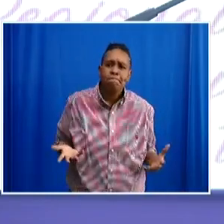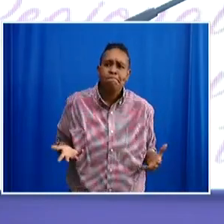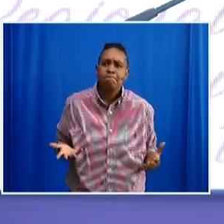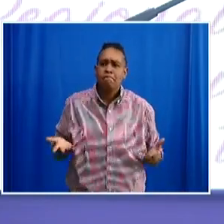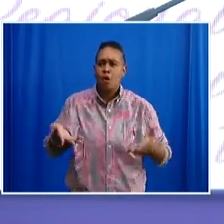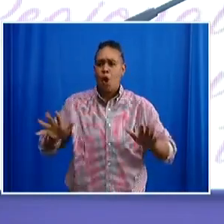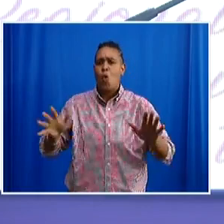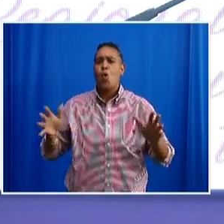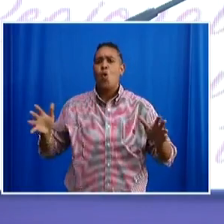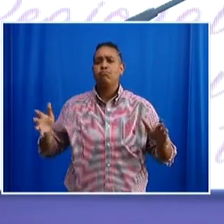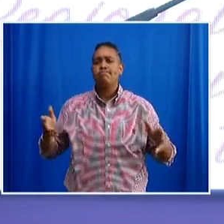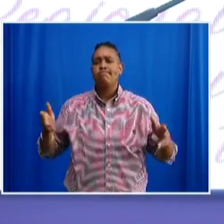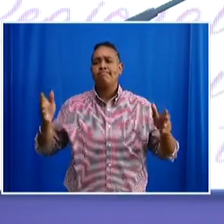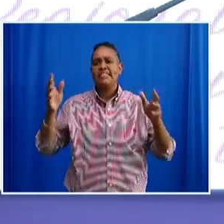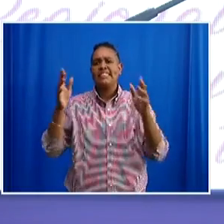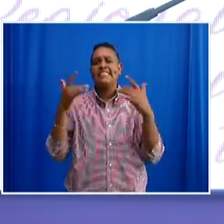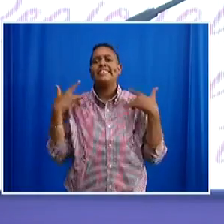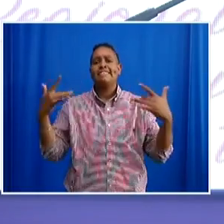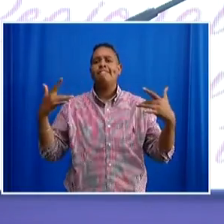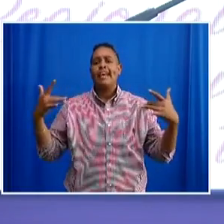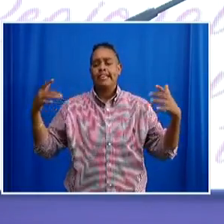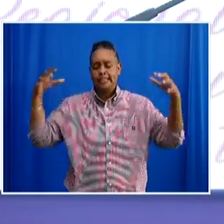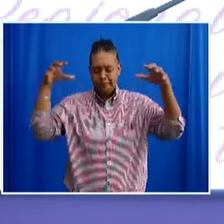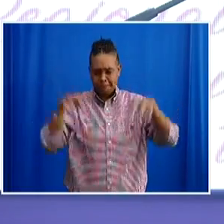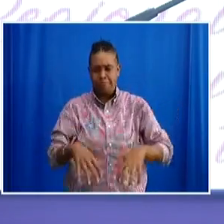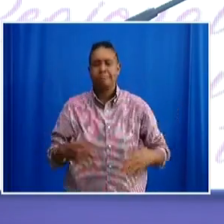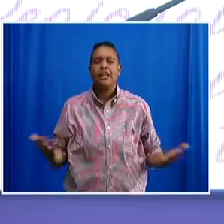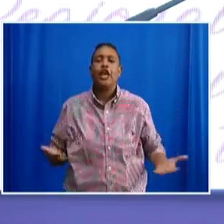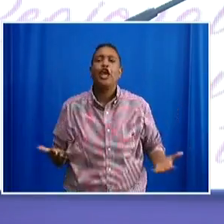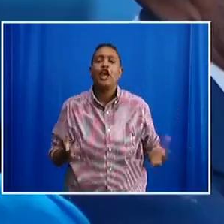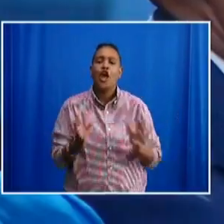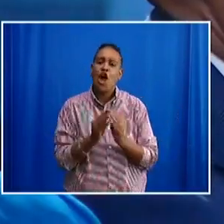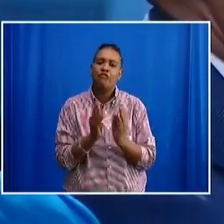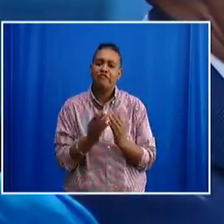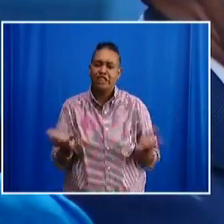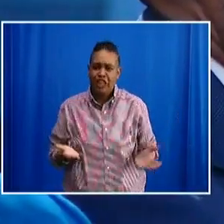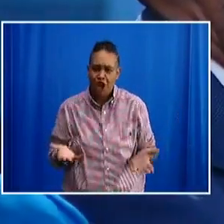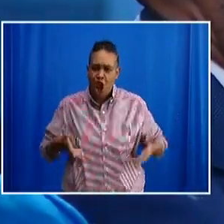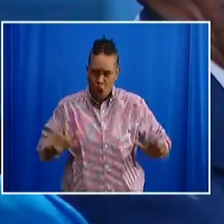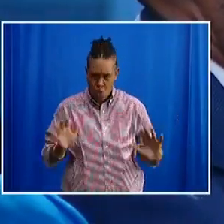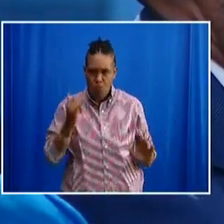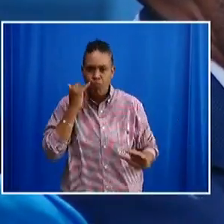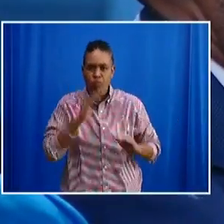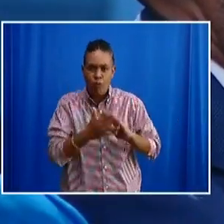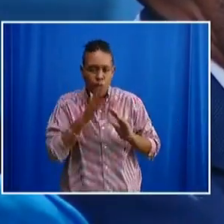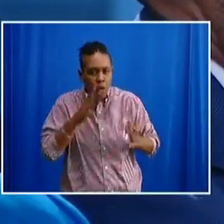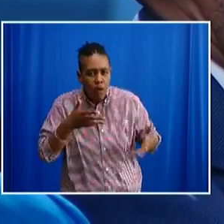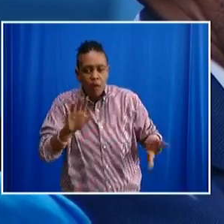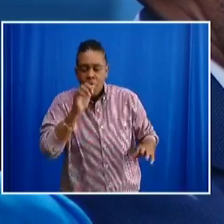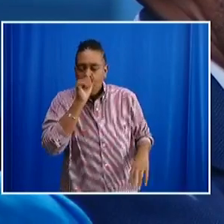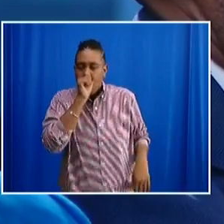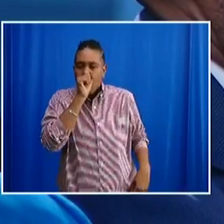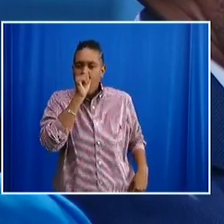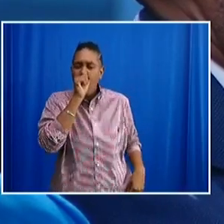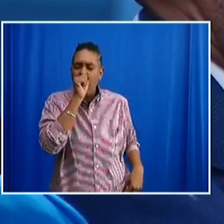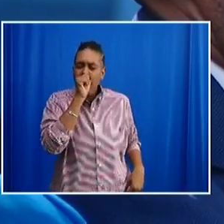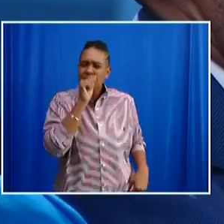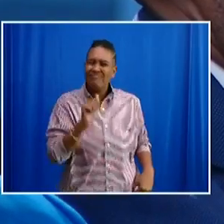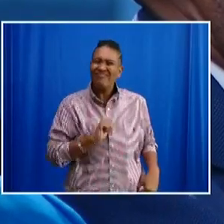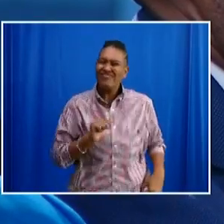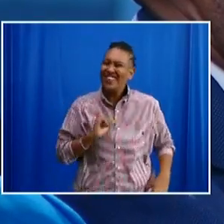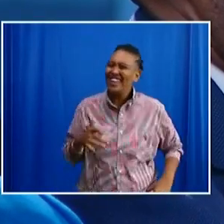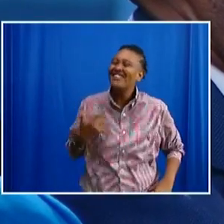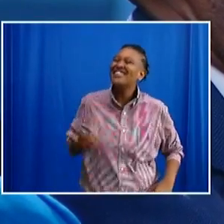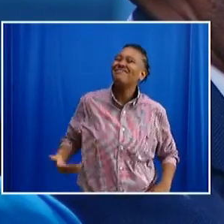host this prestigious conference, I had some reservations